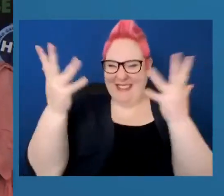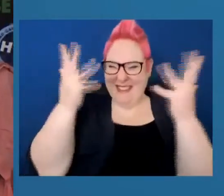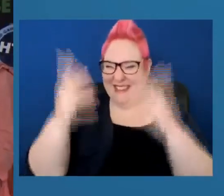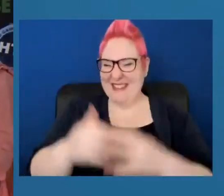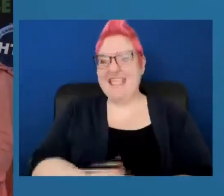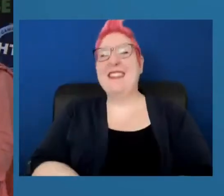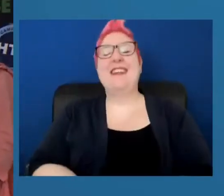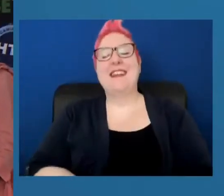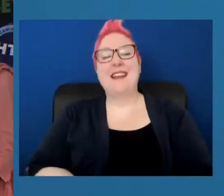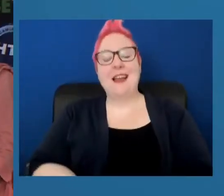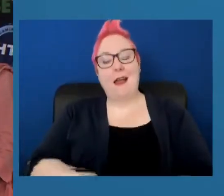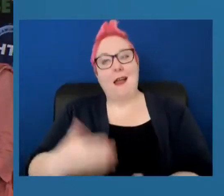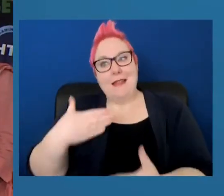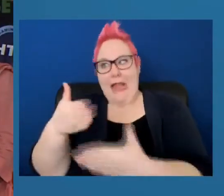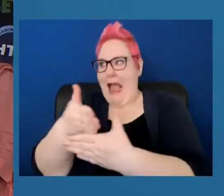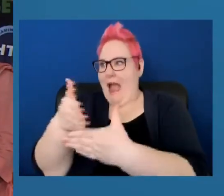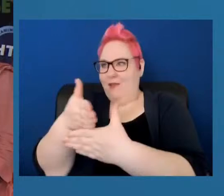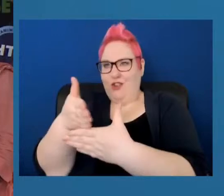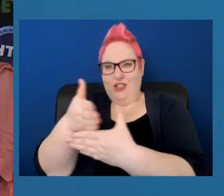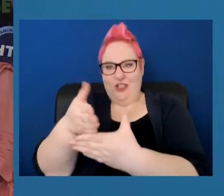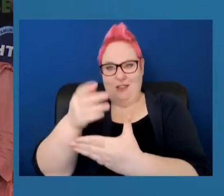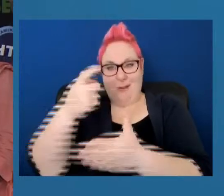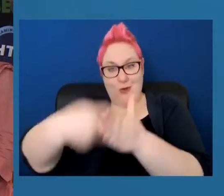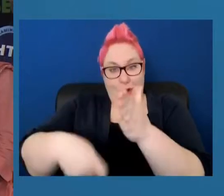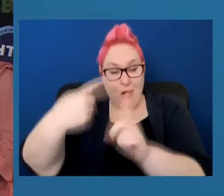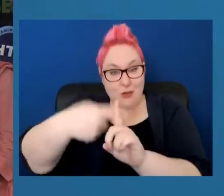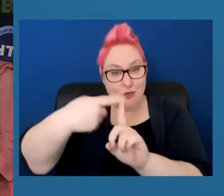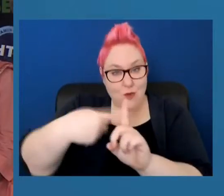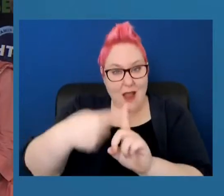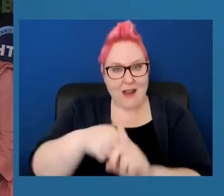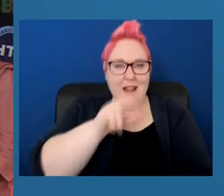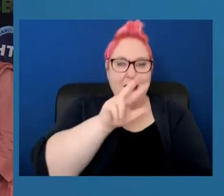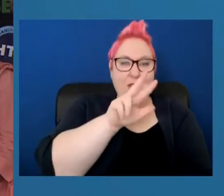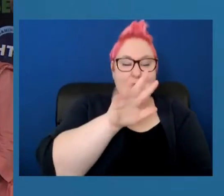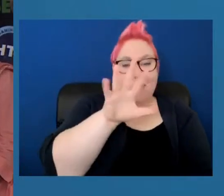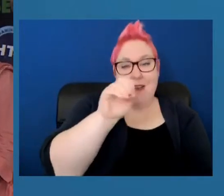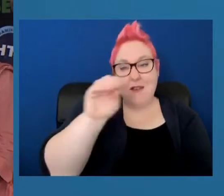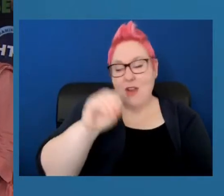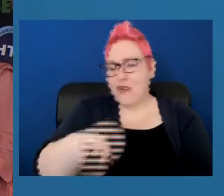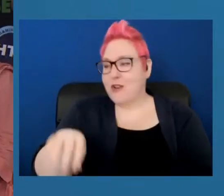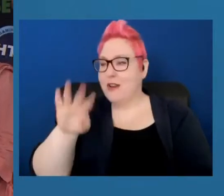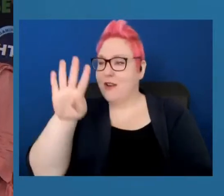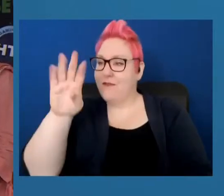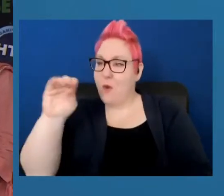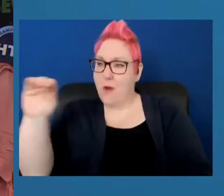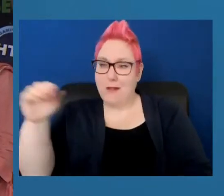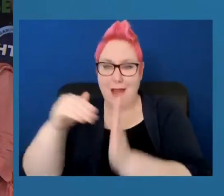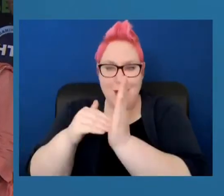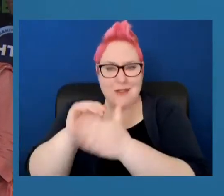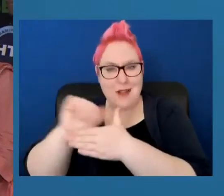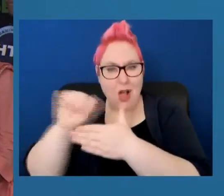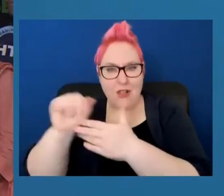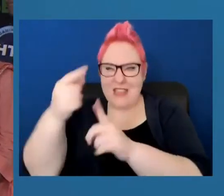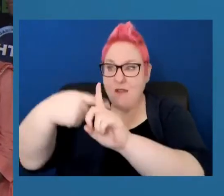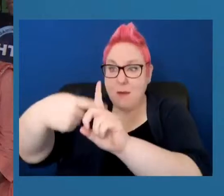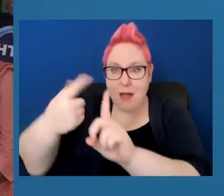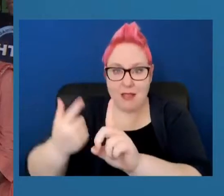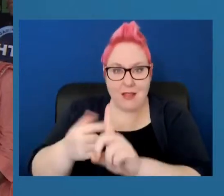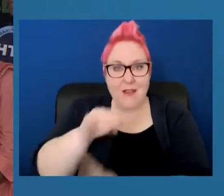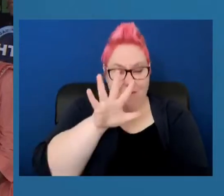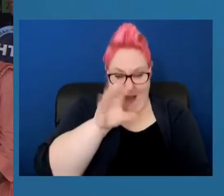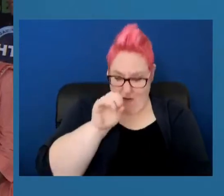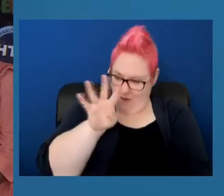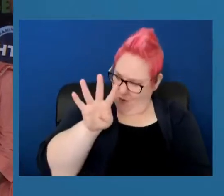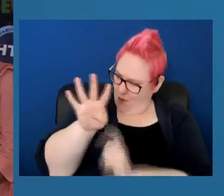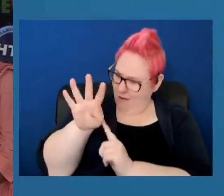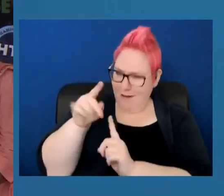the average rent in New York City is between $3,500 and $4,000 a month. $504 doesn't